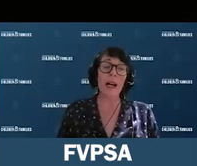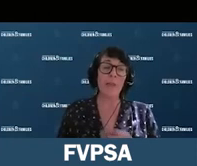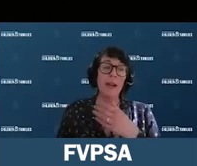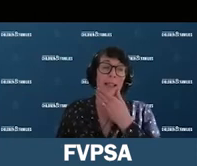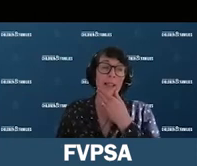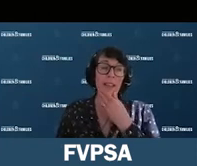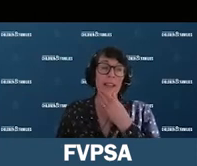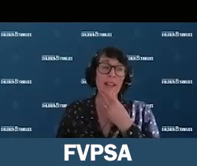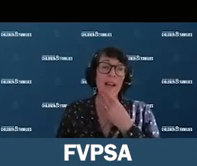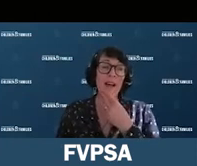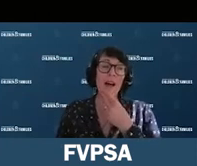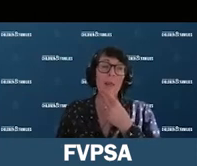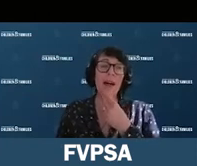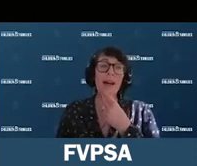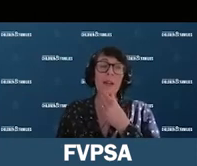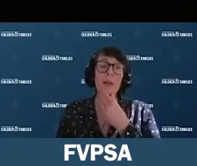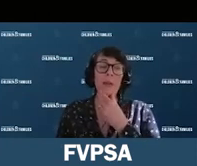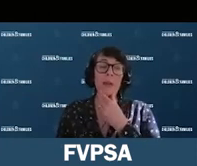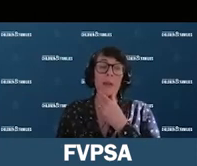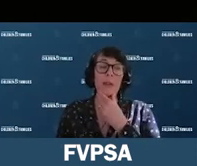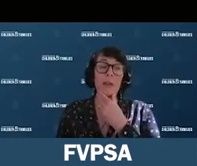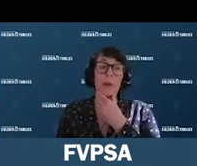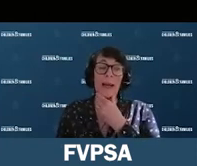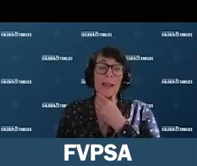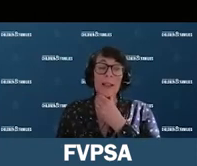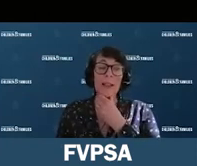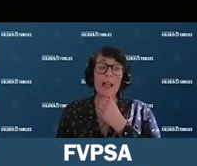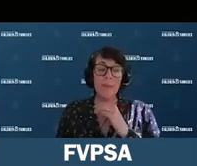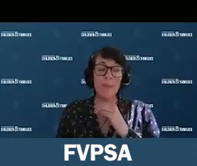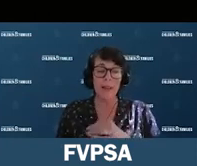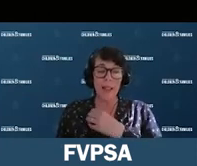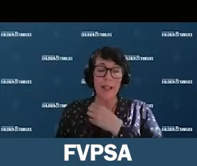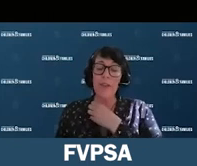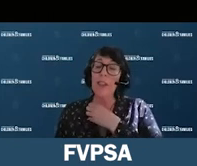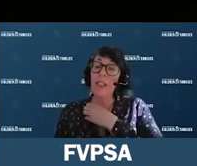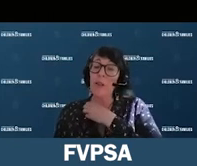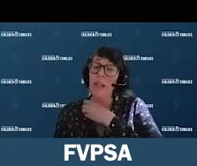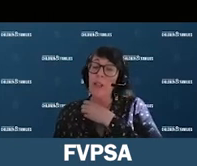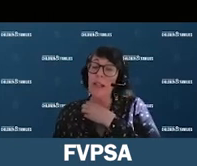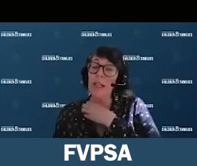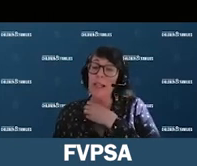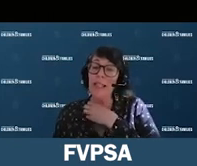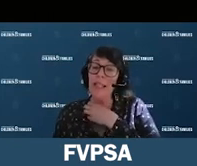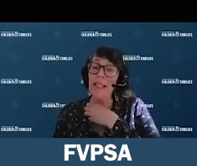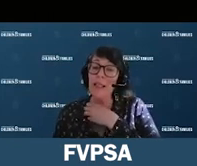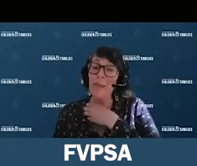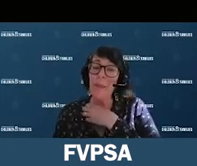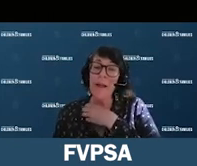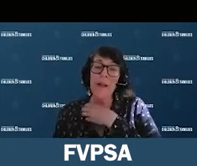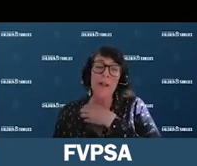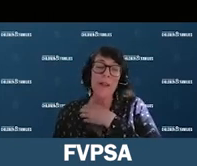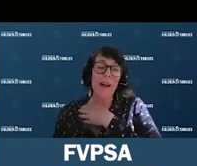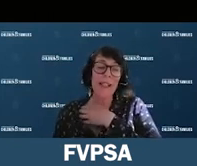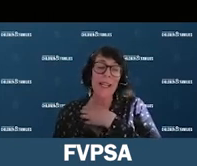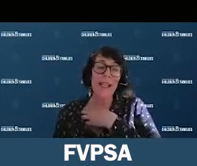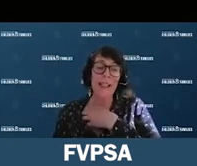very comprehensive list of prior approvals required specifically for discretionary grantees.